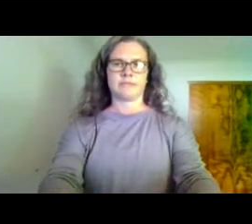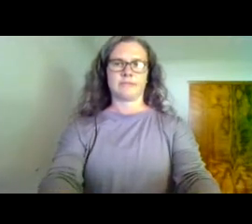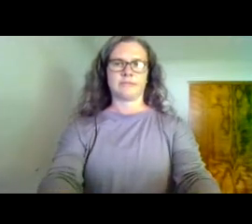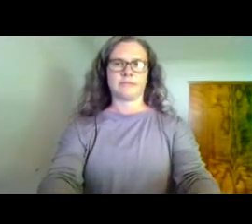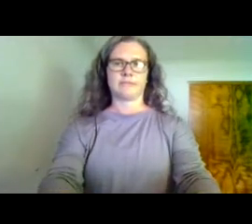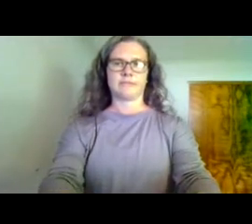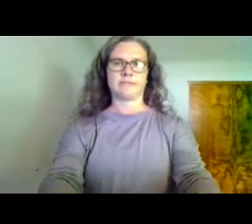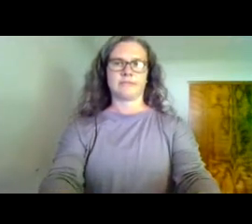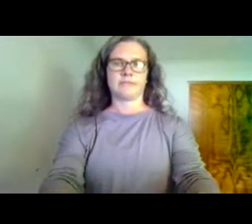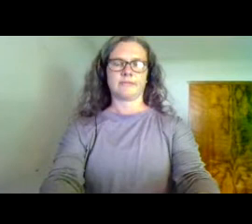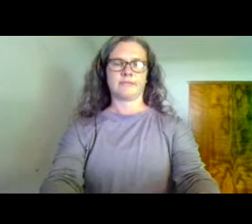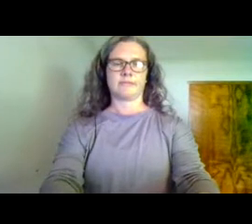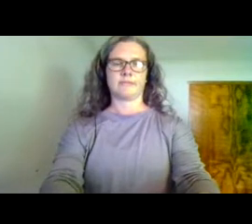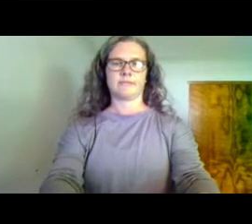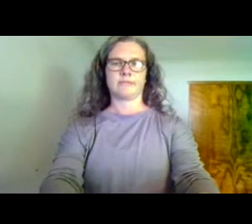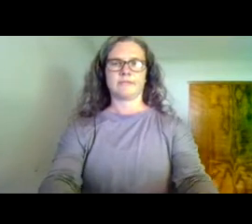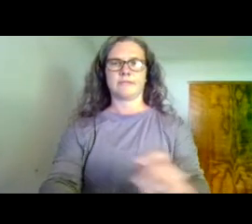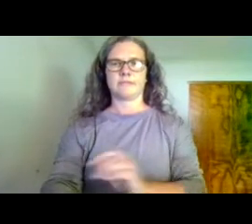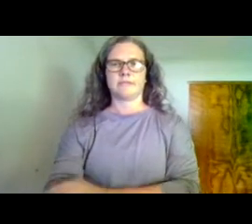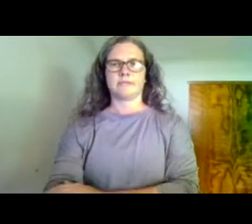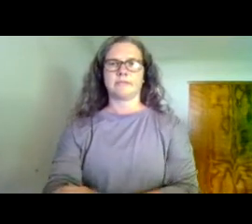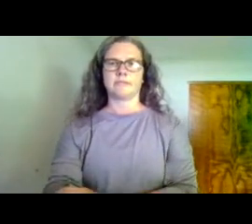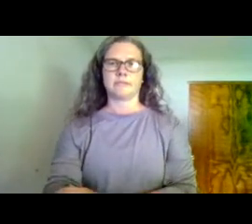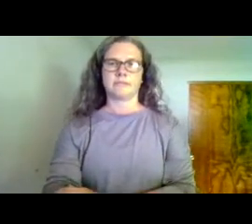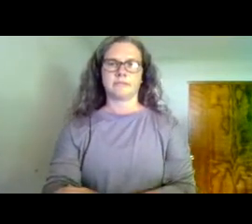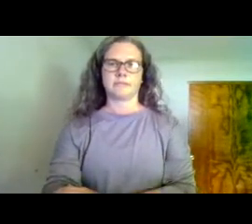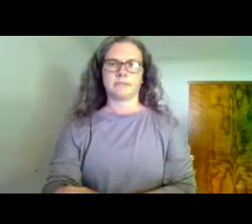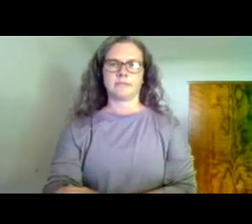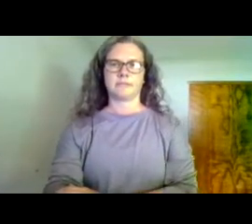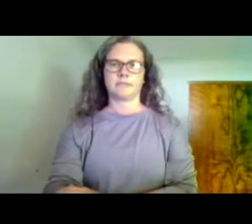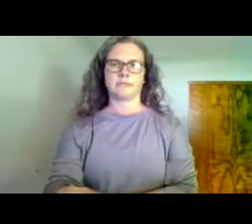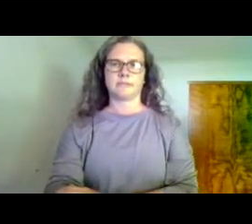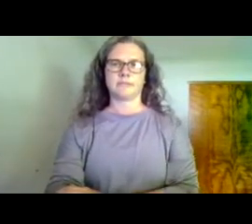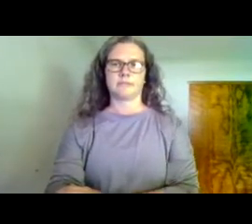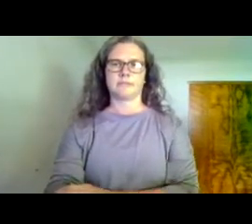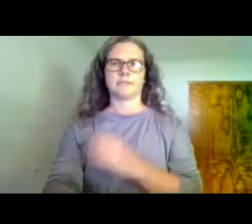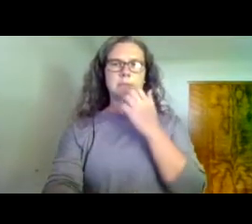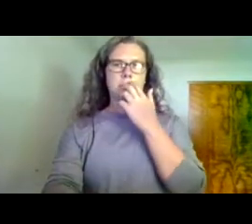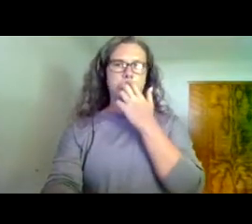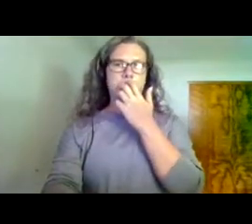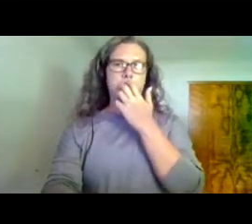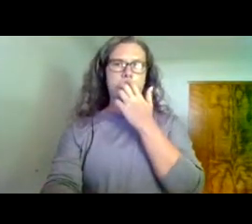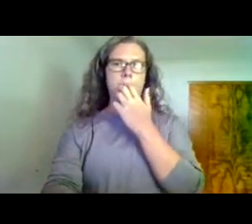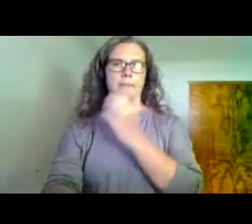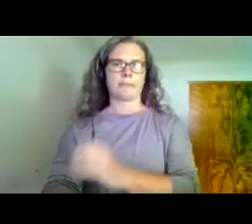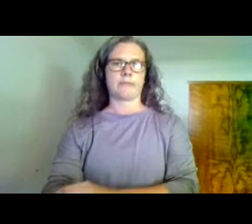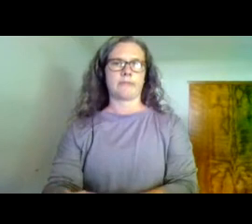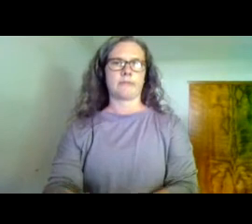doing slope stabilization with a specific focus on native plants and their kind of benefits in that area.